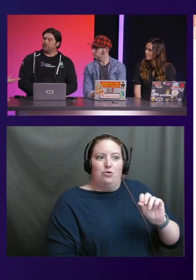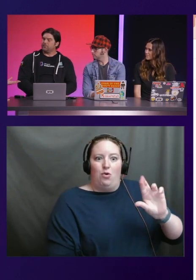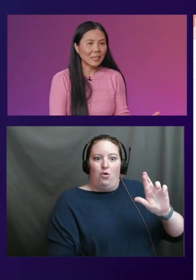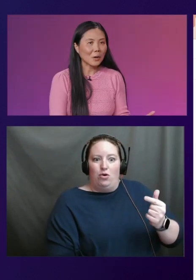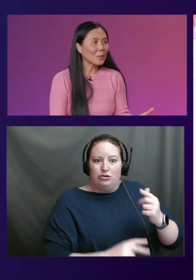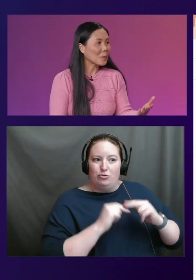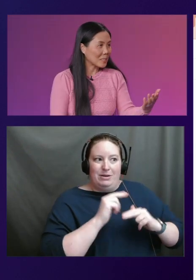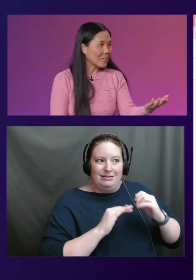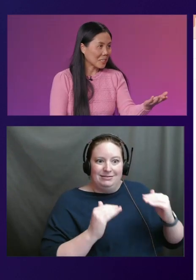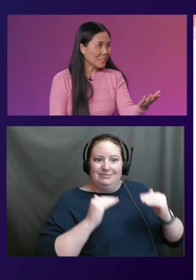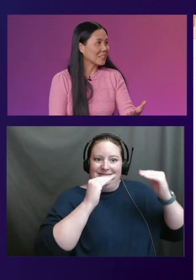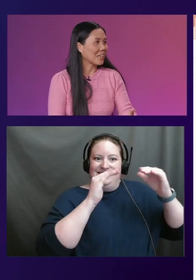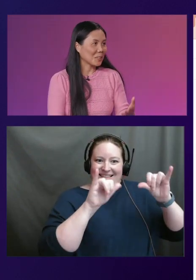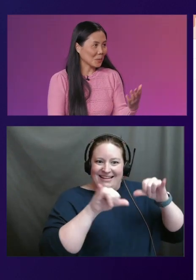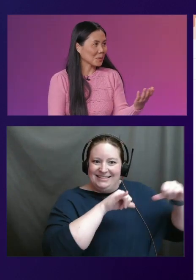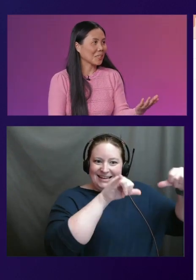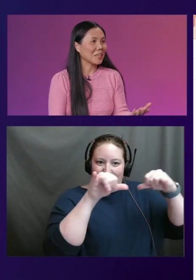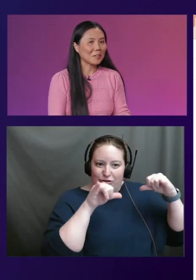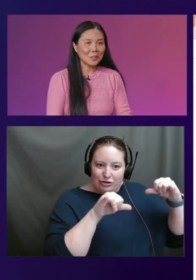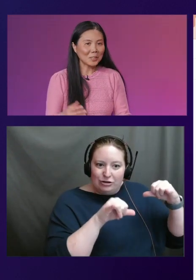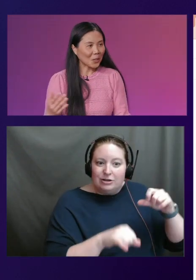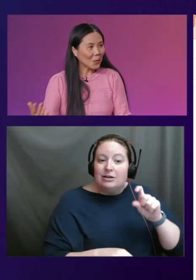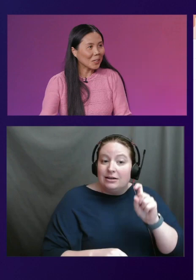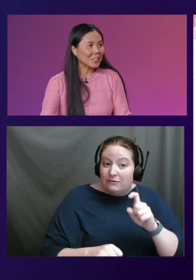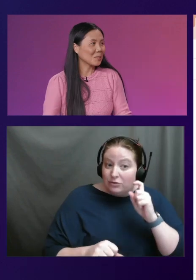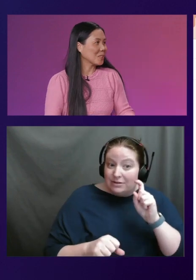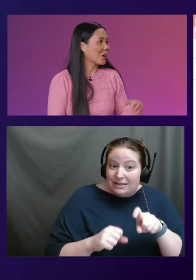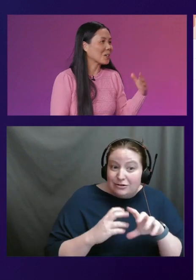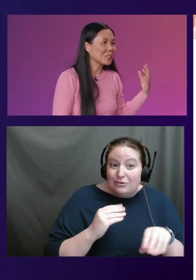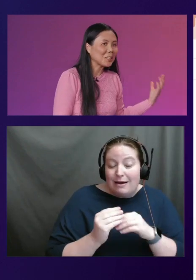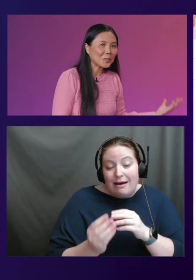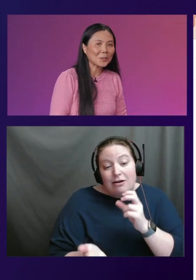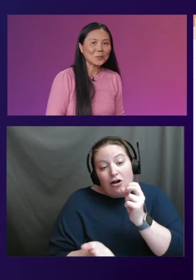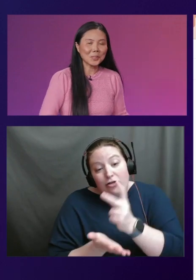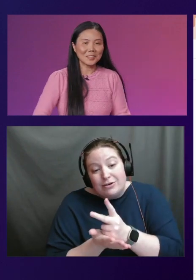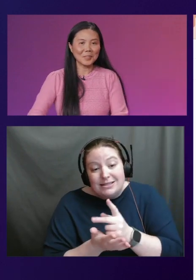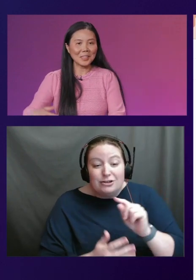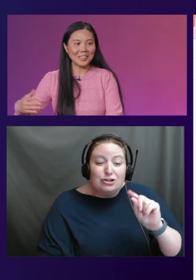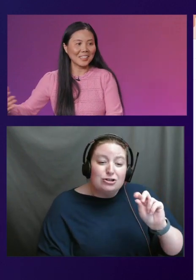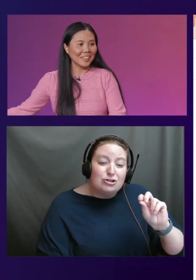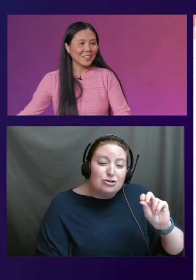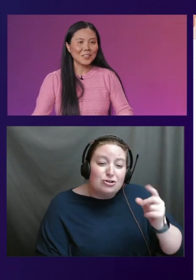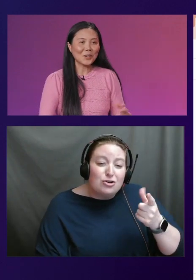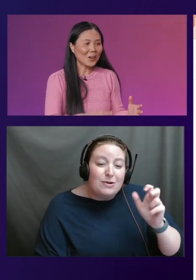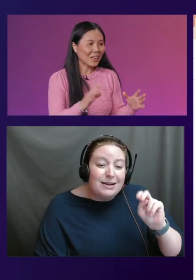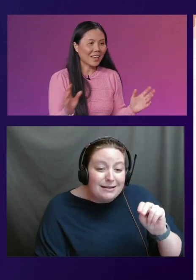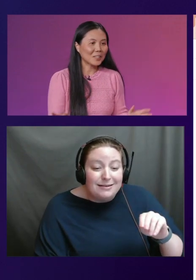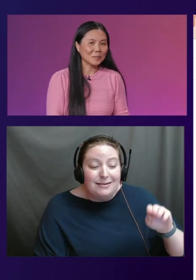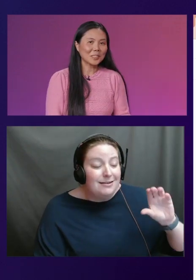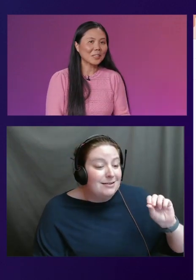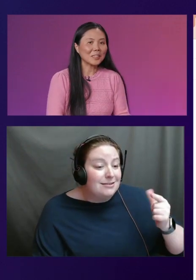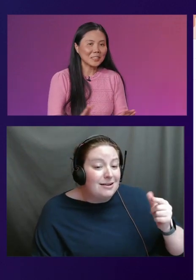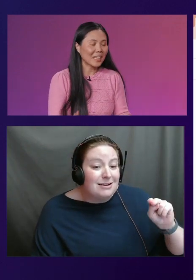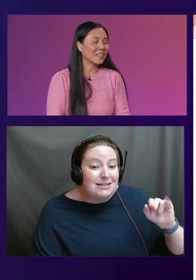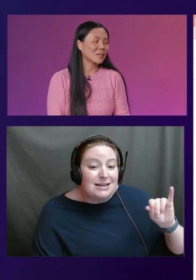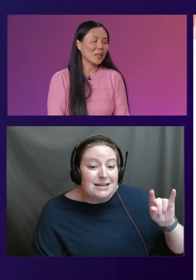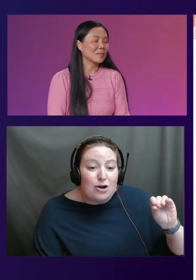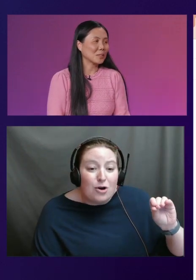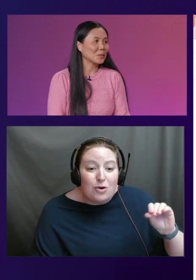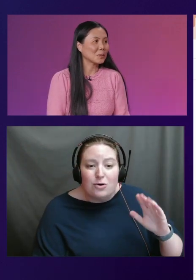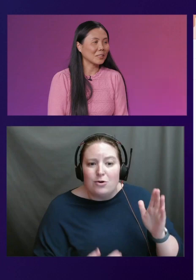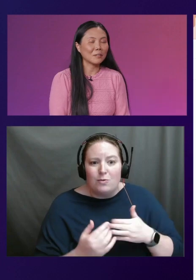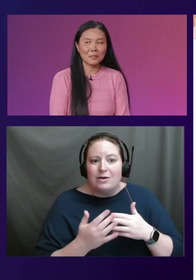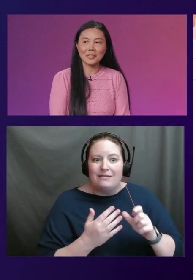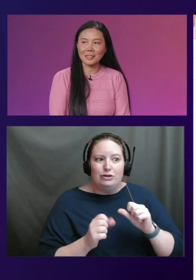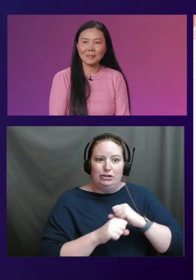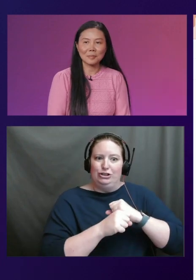have to add like authorization, like you were saying, with the token, with the cognito, with the, all kind of security standard we have to